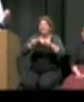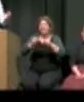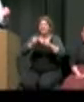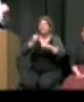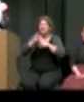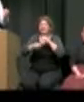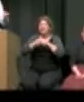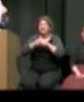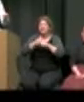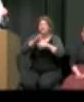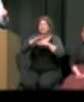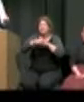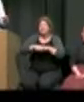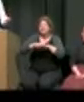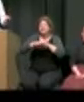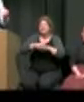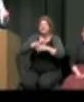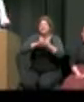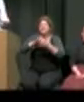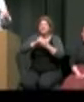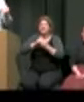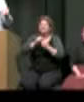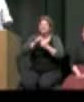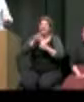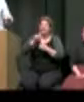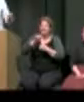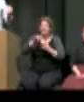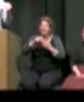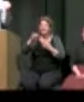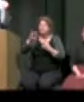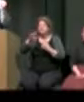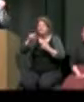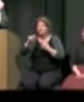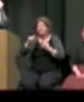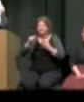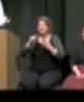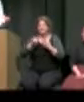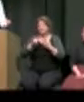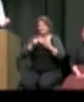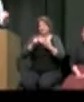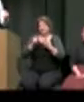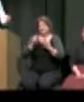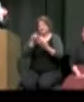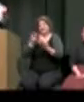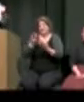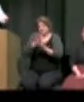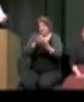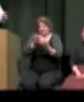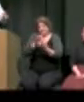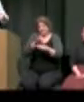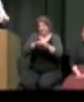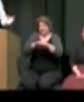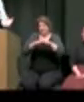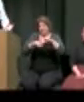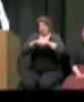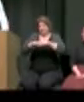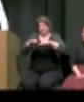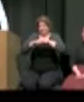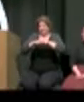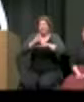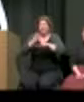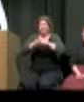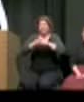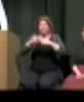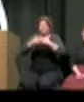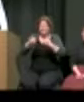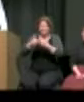and there's actually sediment mixed in with it. So there's clay, there's silt, just stuck to it, and it's hard to get it to separate, which is